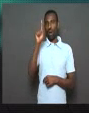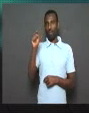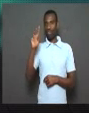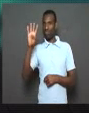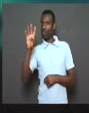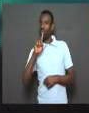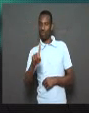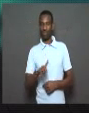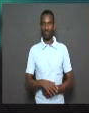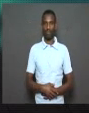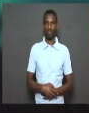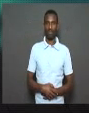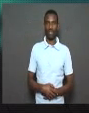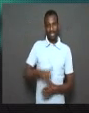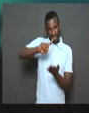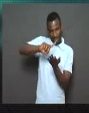1.4.